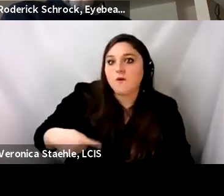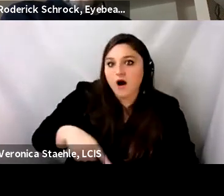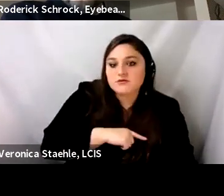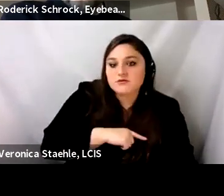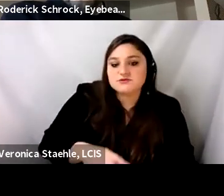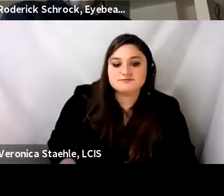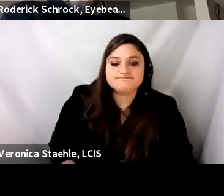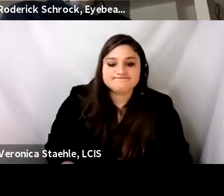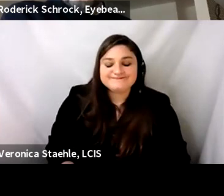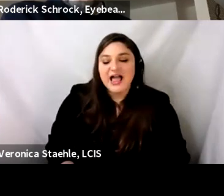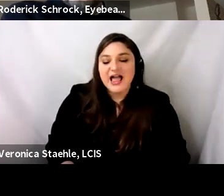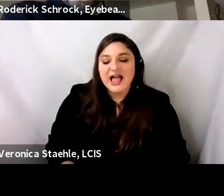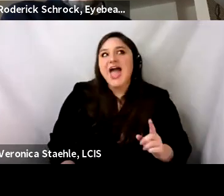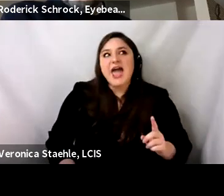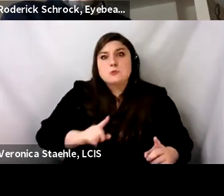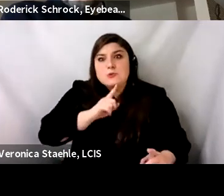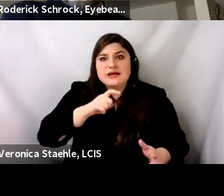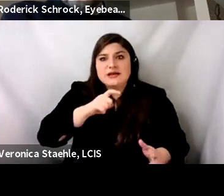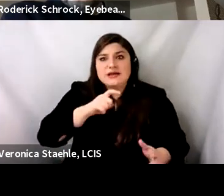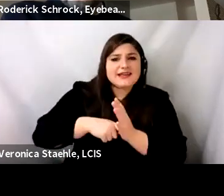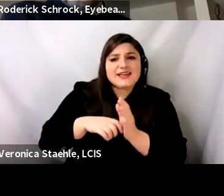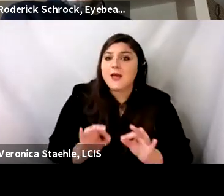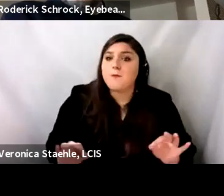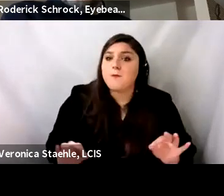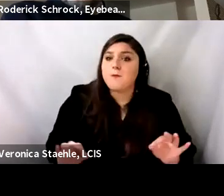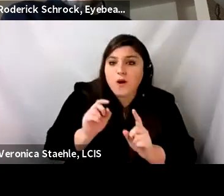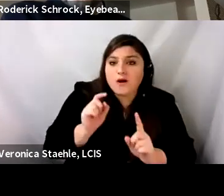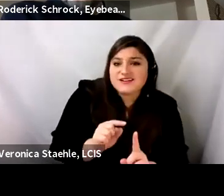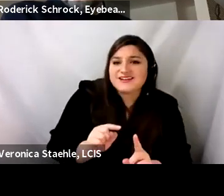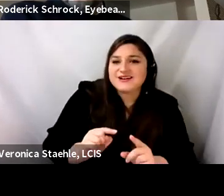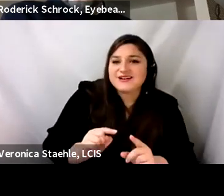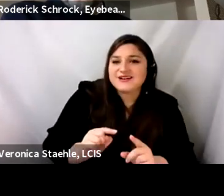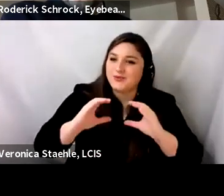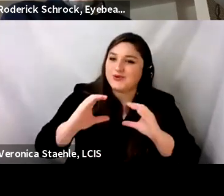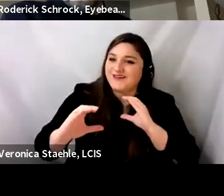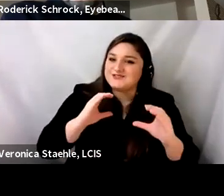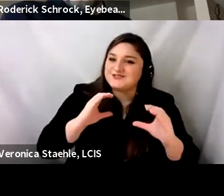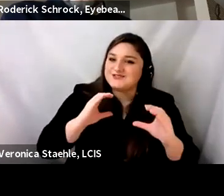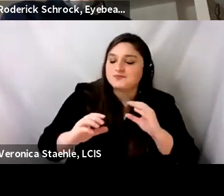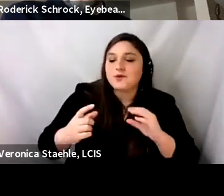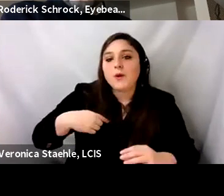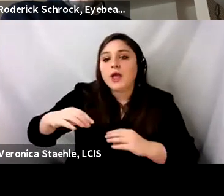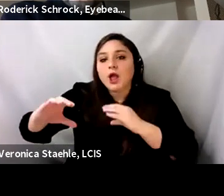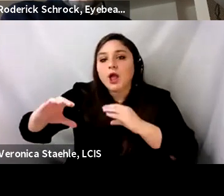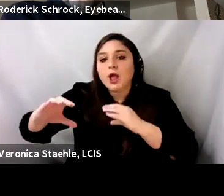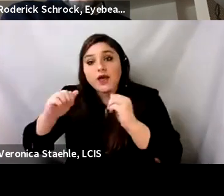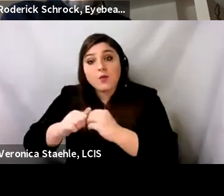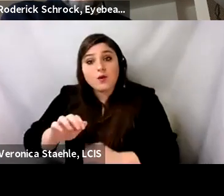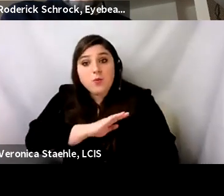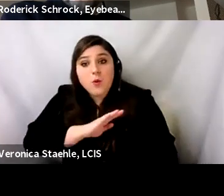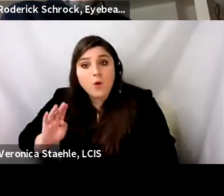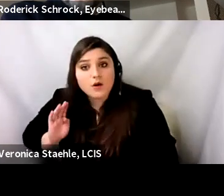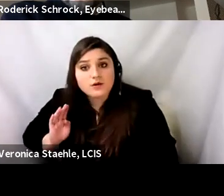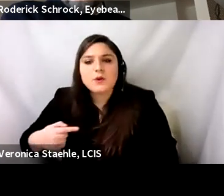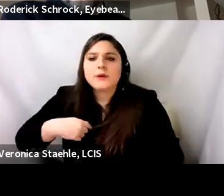key. Communication with the board, with our executive team, with our staff, with our members, with our community,